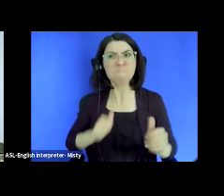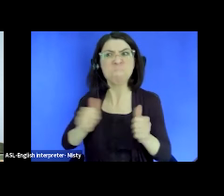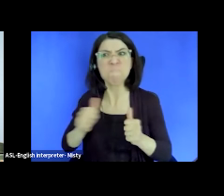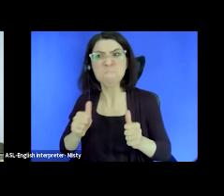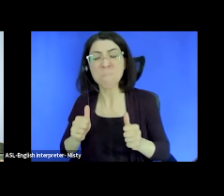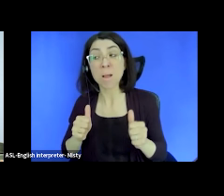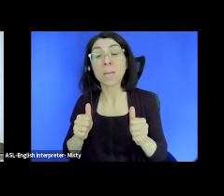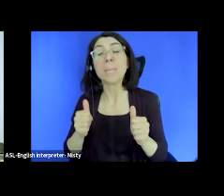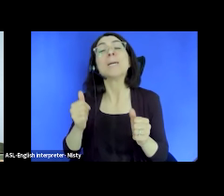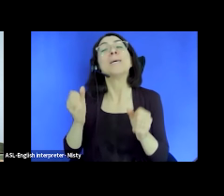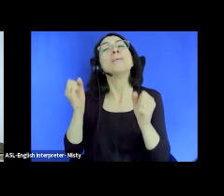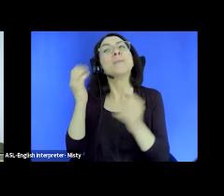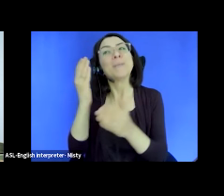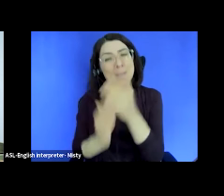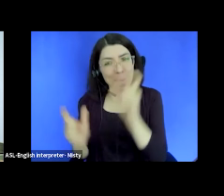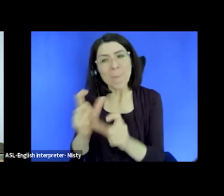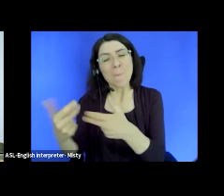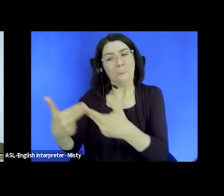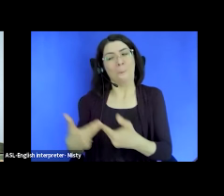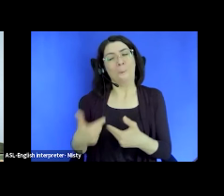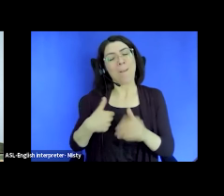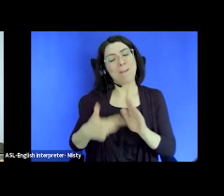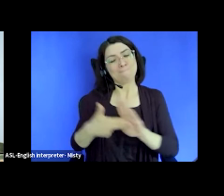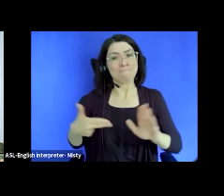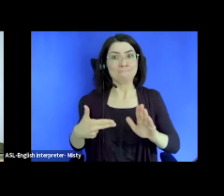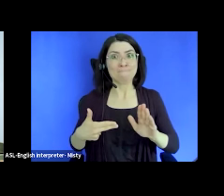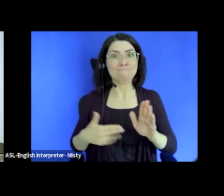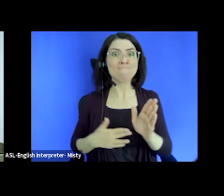passionate, and I don't know how to interpret that.